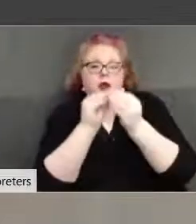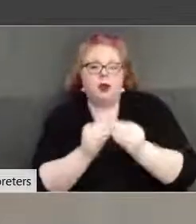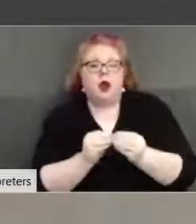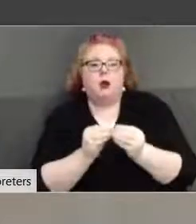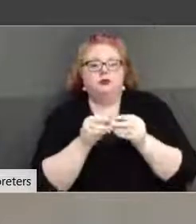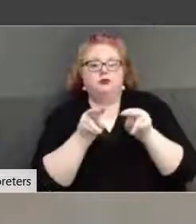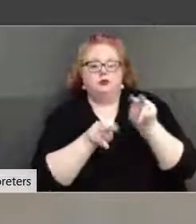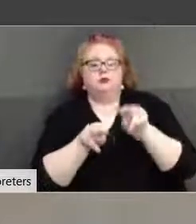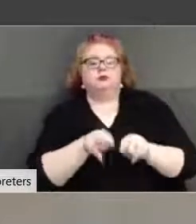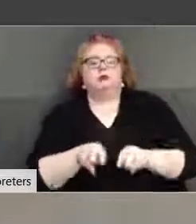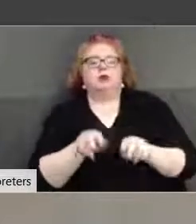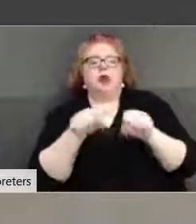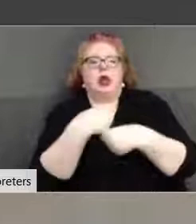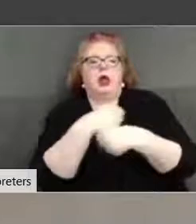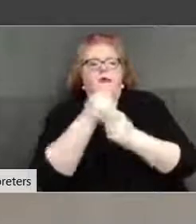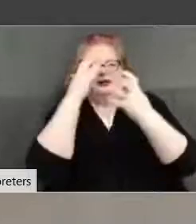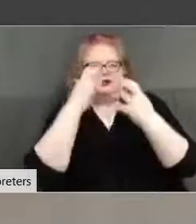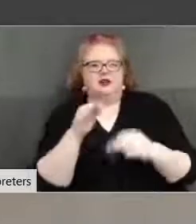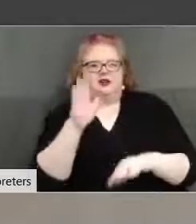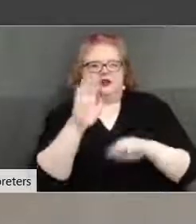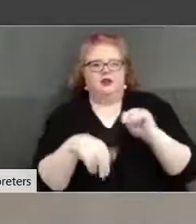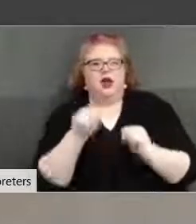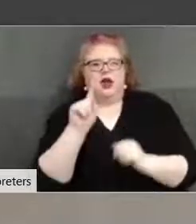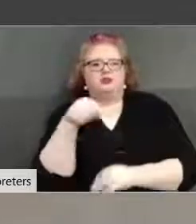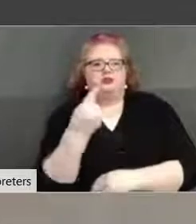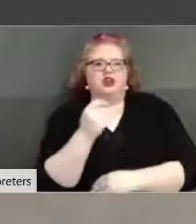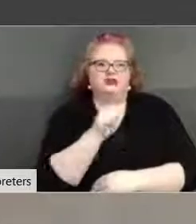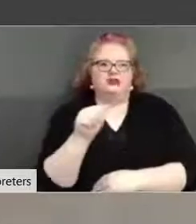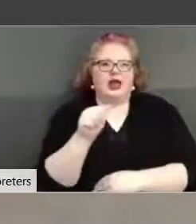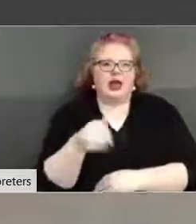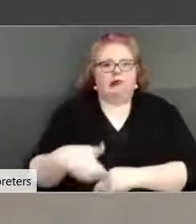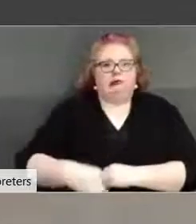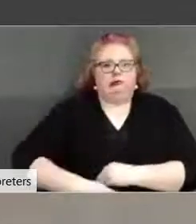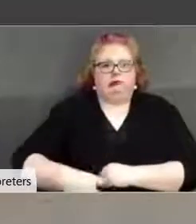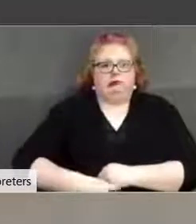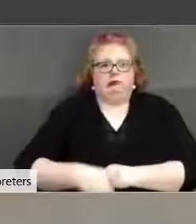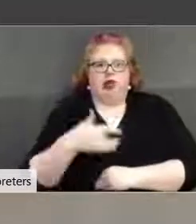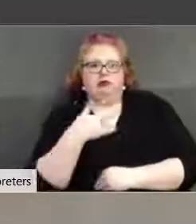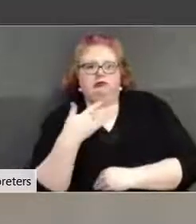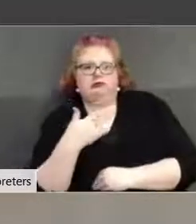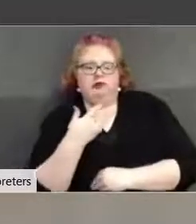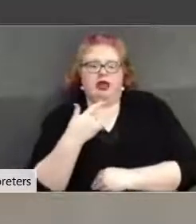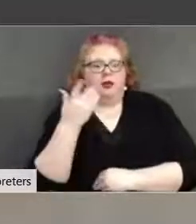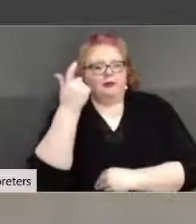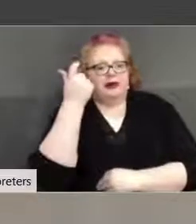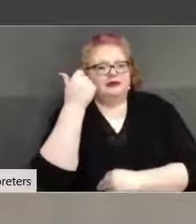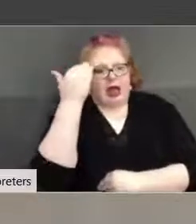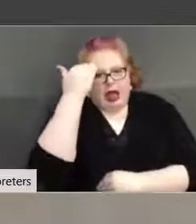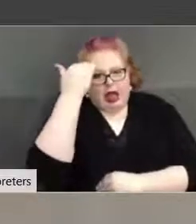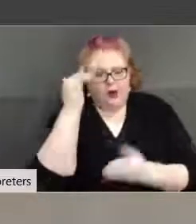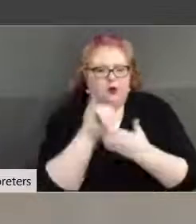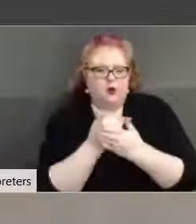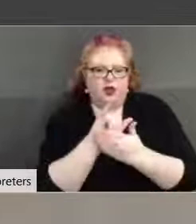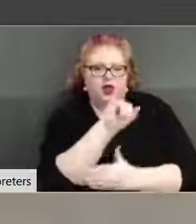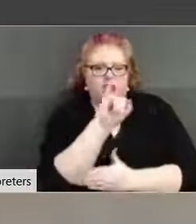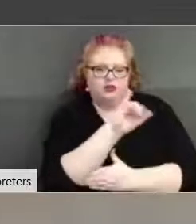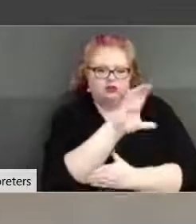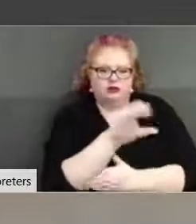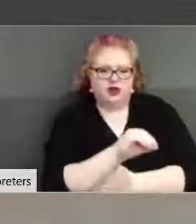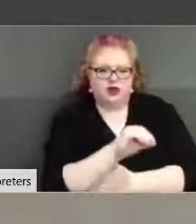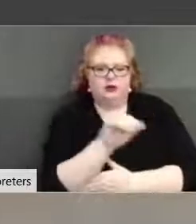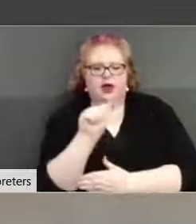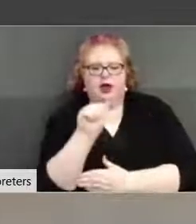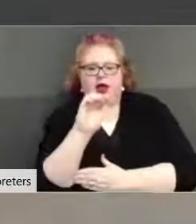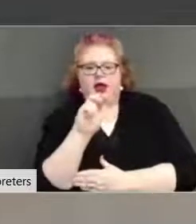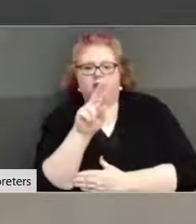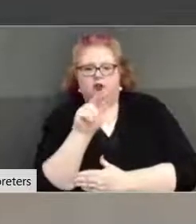a feeling? Because I know that the insurance companies and the actuaries are using hard data to run the numbers